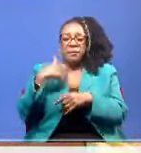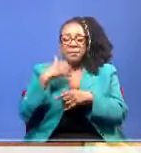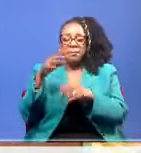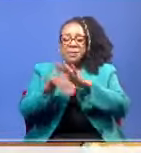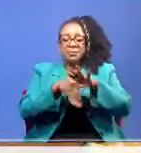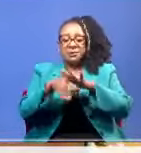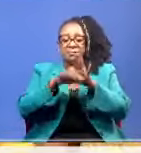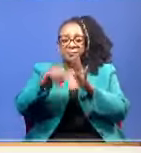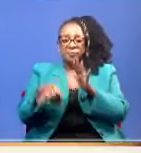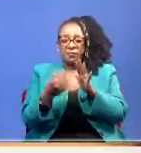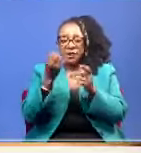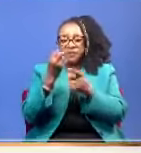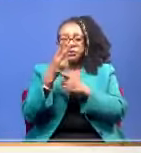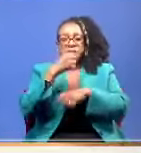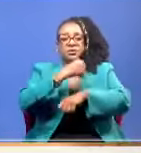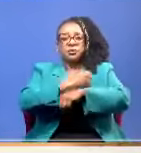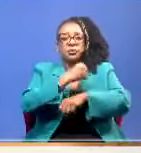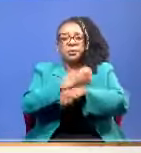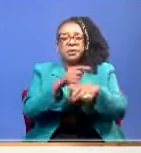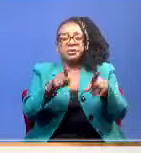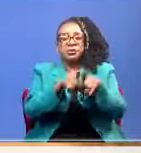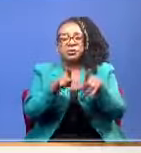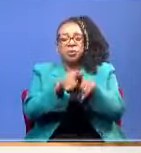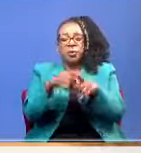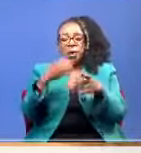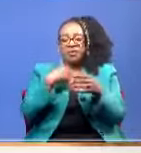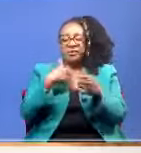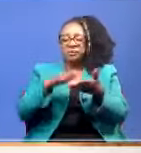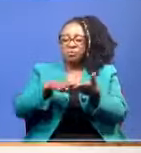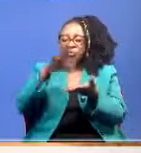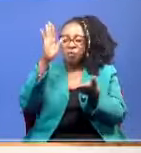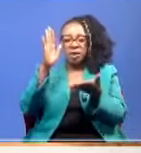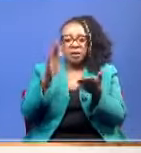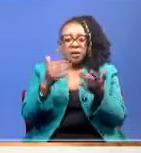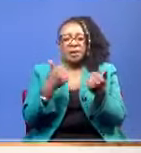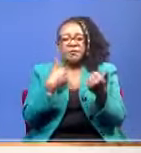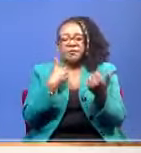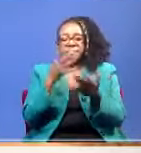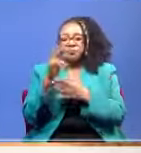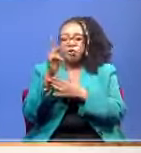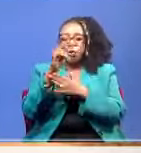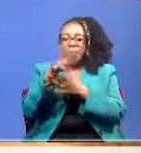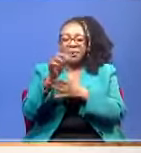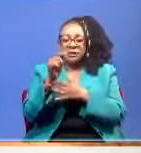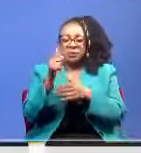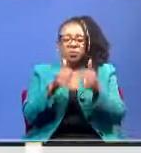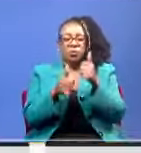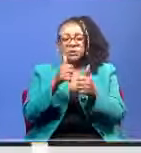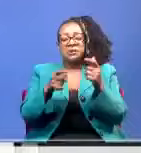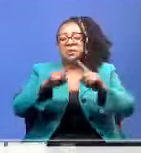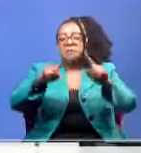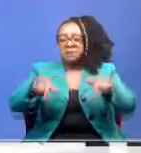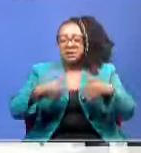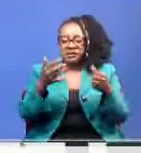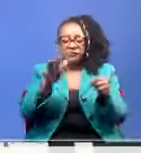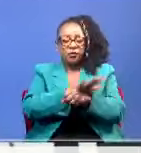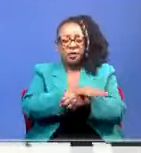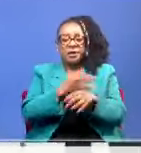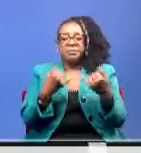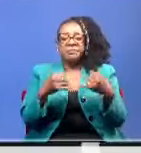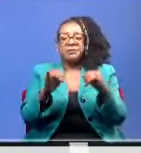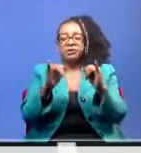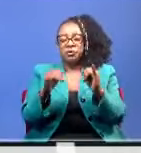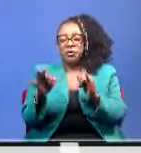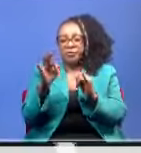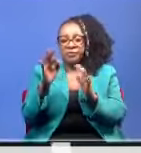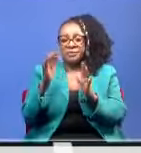secondary schools, and pronouncement not likely to do much in a way of assuaging KUPPET, which is demanding the full